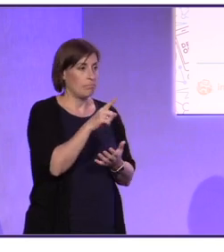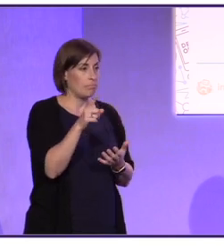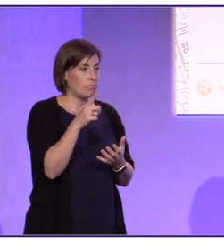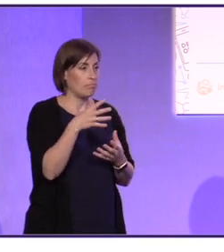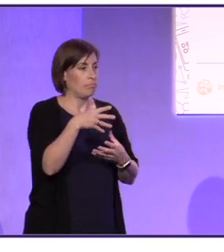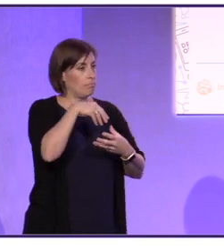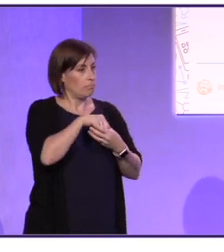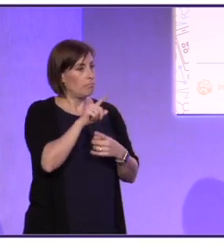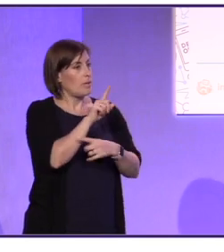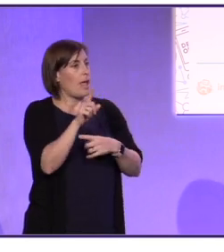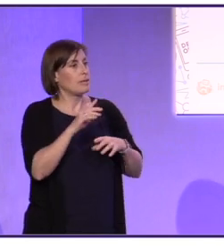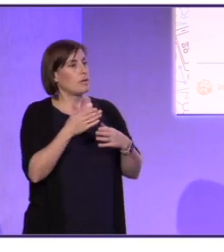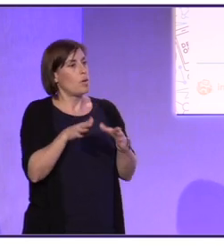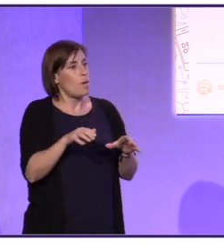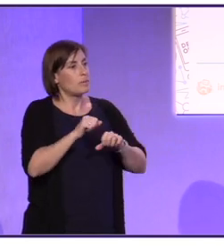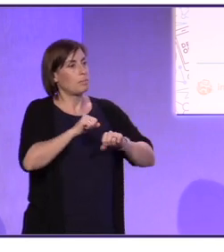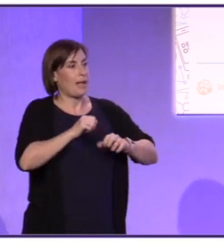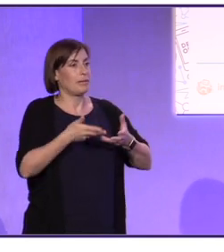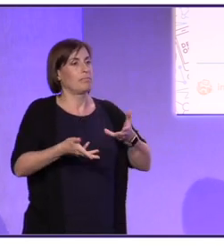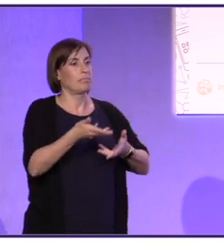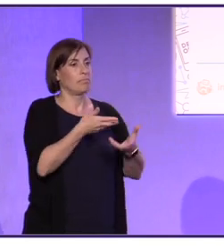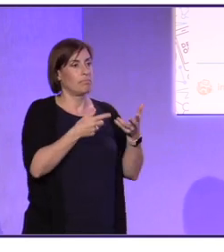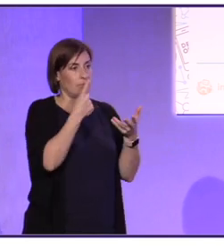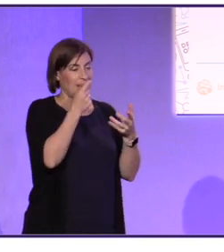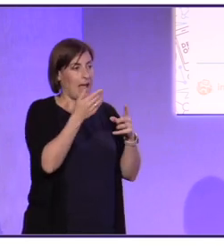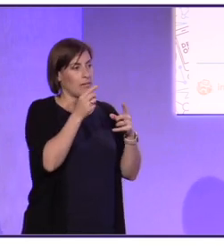open space talk later where we can talk about other